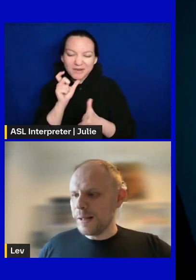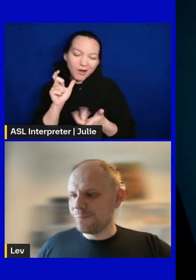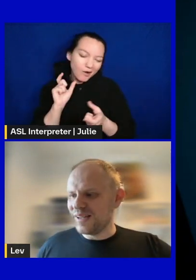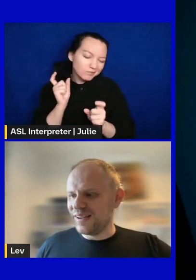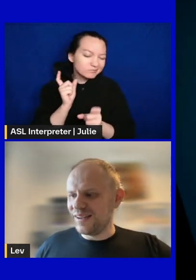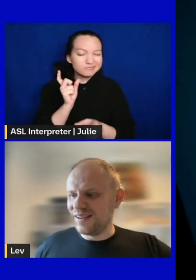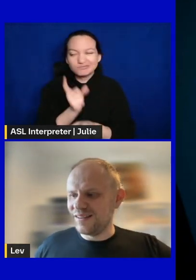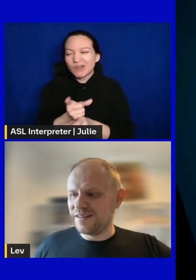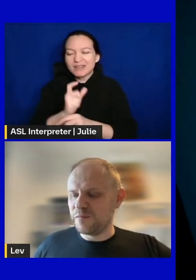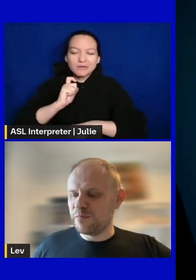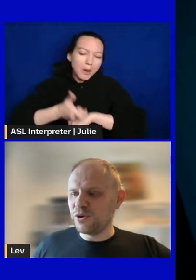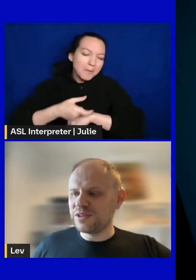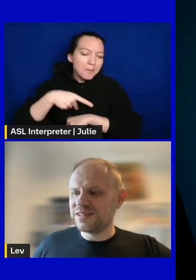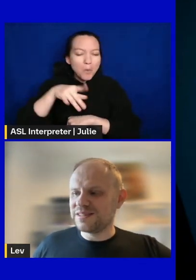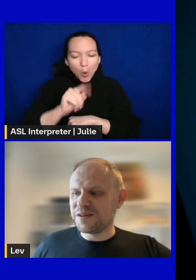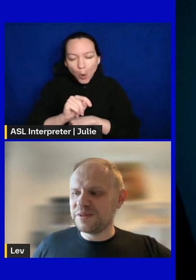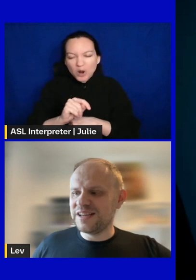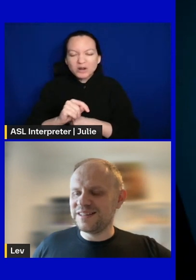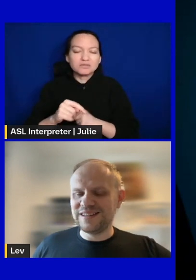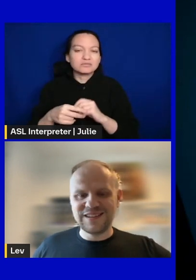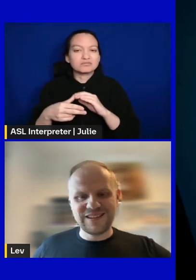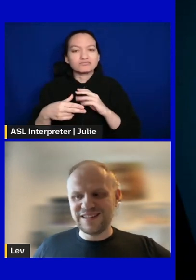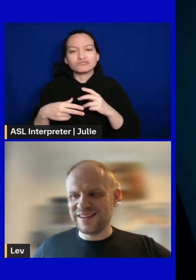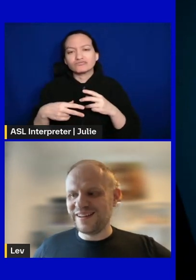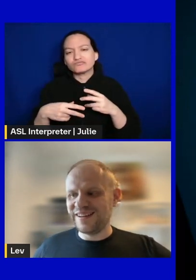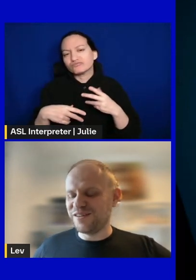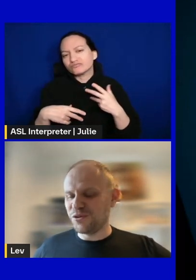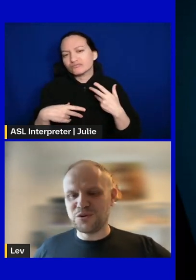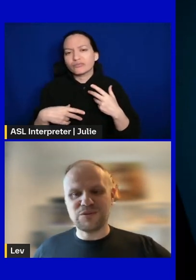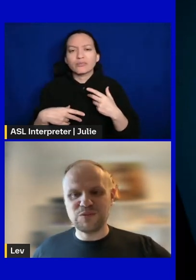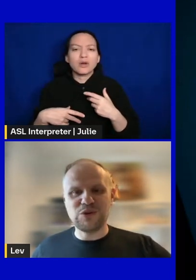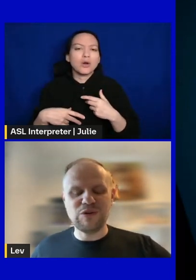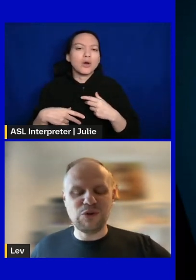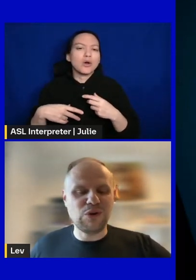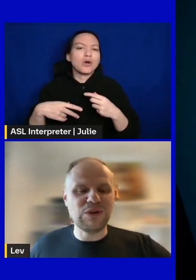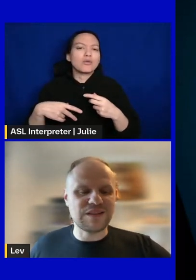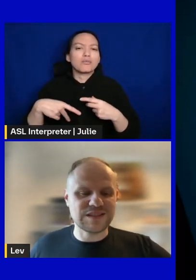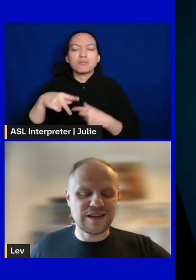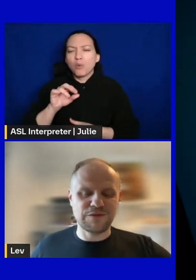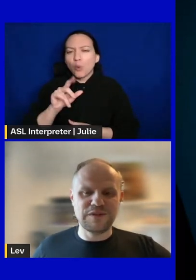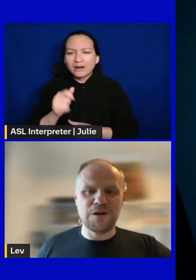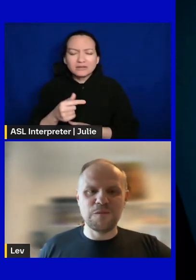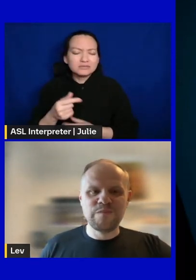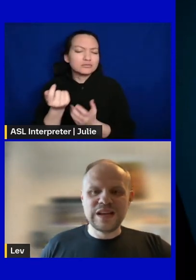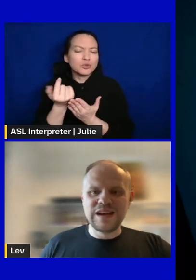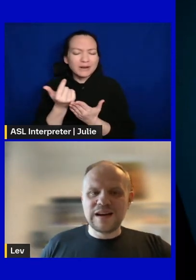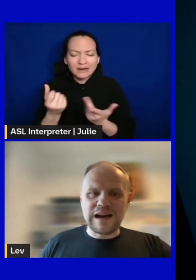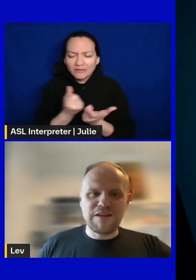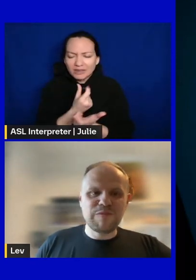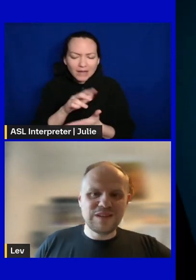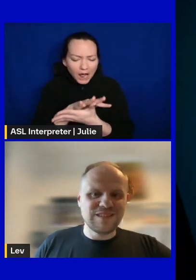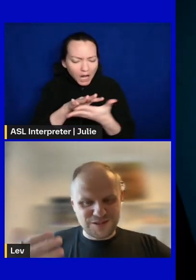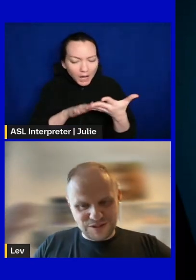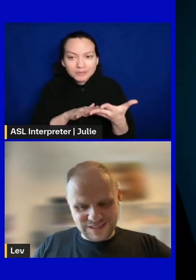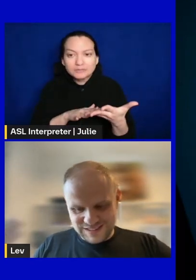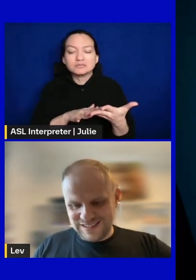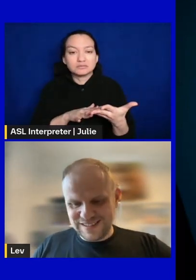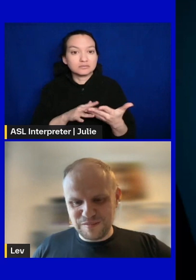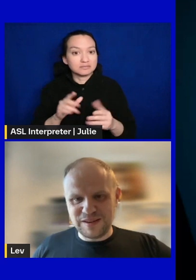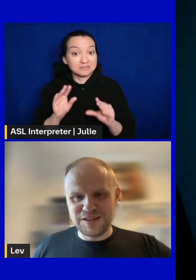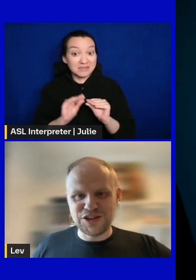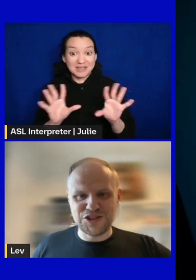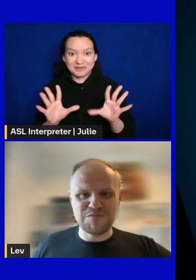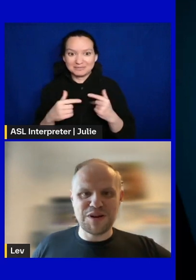ports, podding, terminating, or all other stuff. Now, I've been, as you can